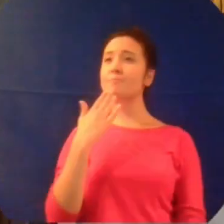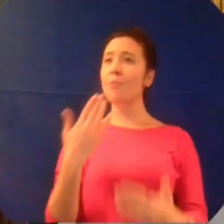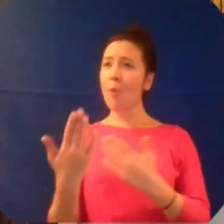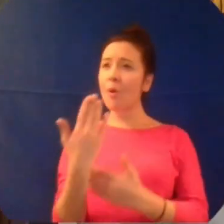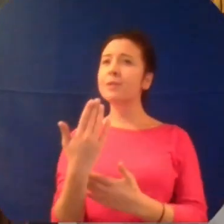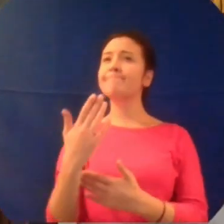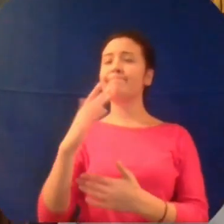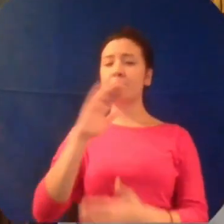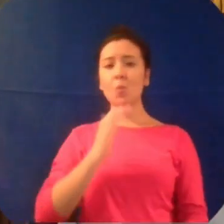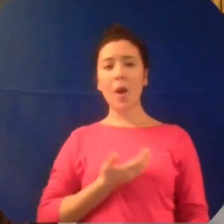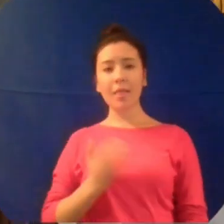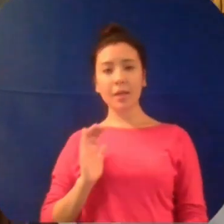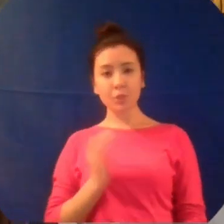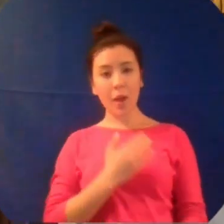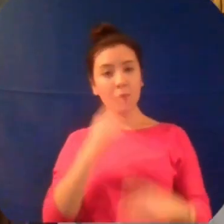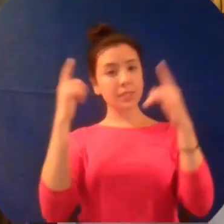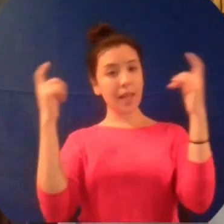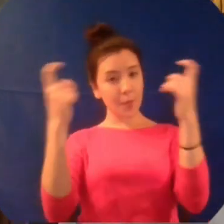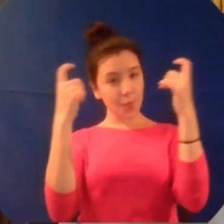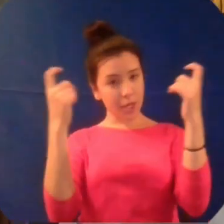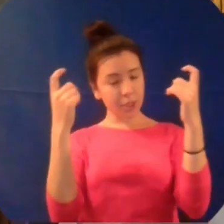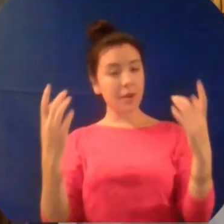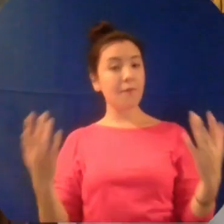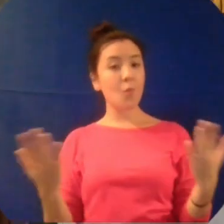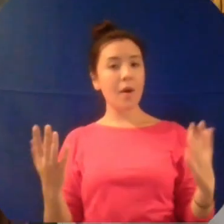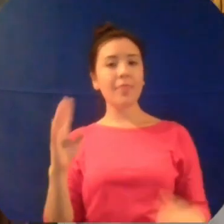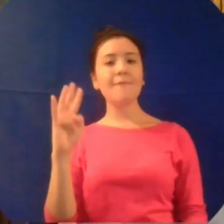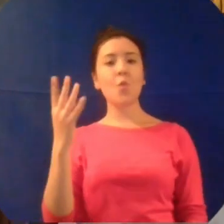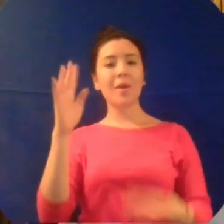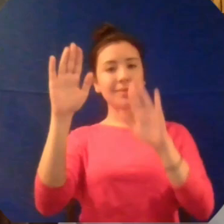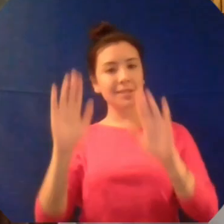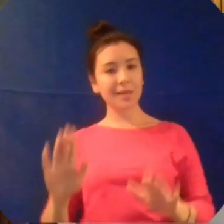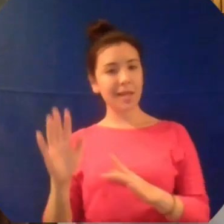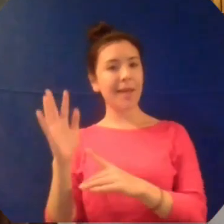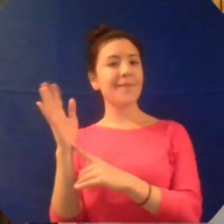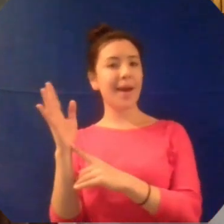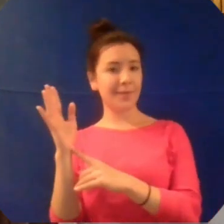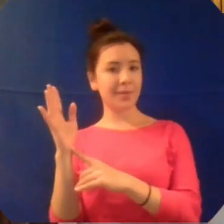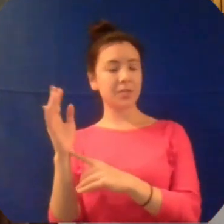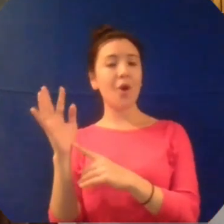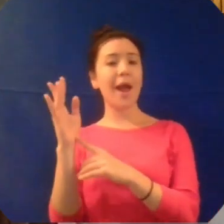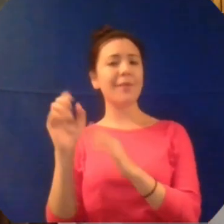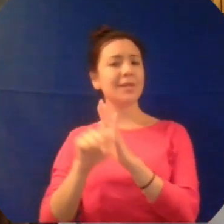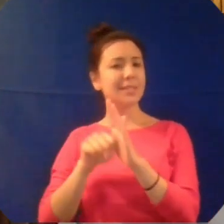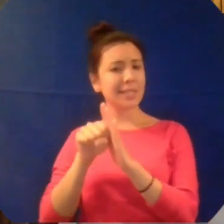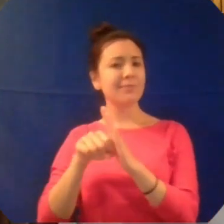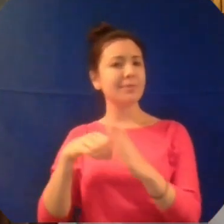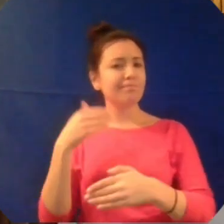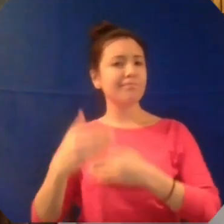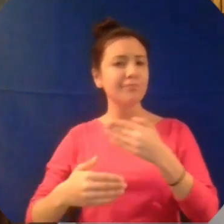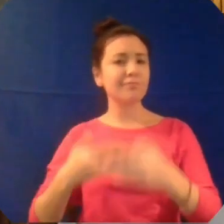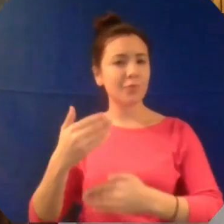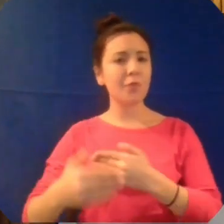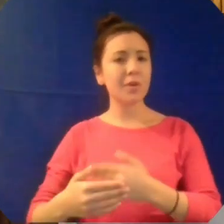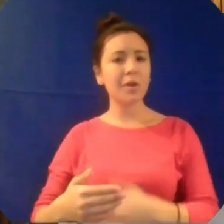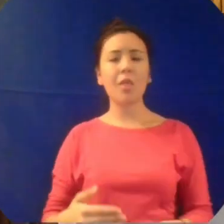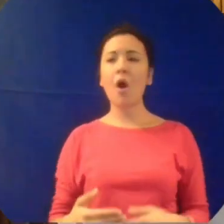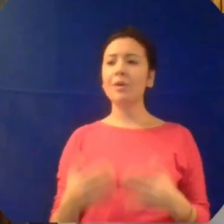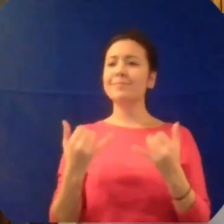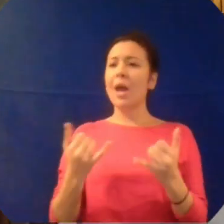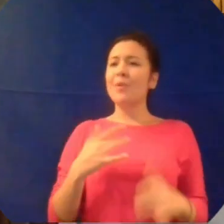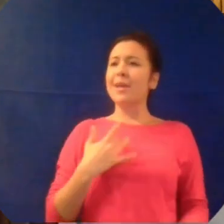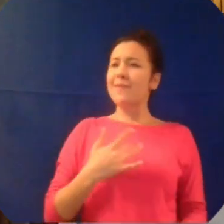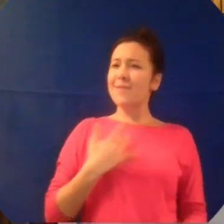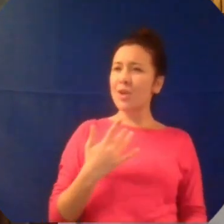Good morning and welcome to our celebration of the fourth Sunday of Advent. Our Advent season is moving right along and now we can feel